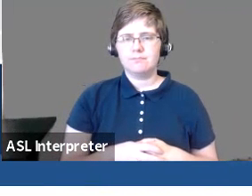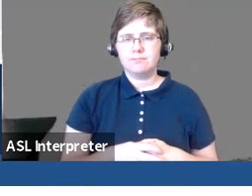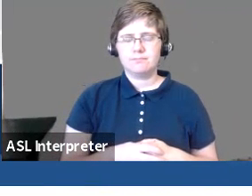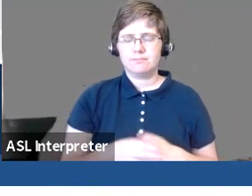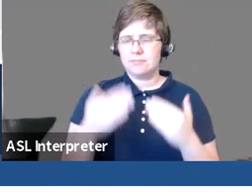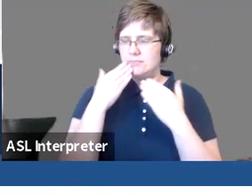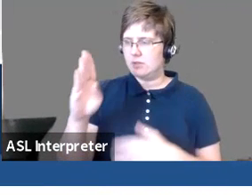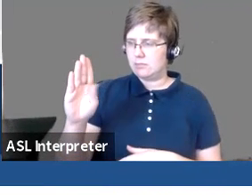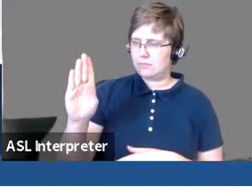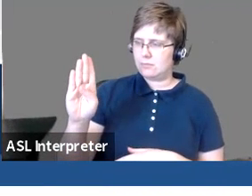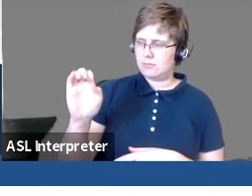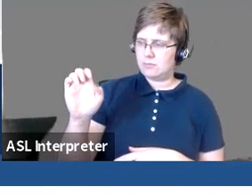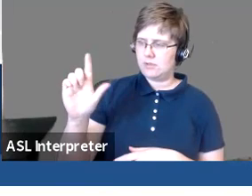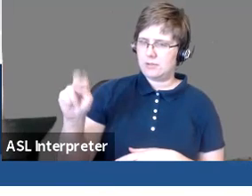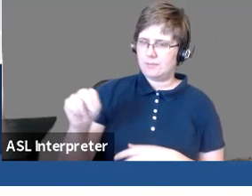Thanks, Belen.